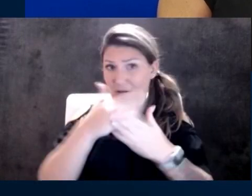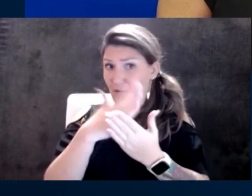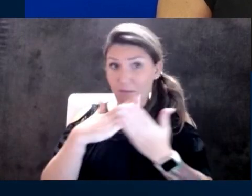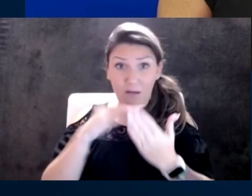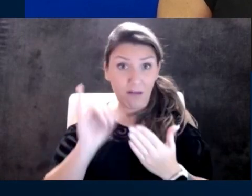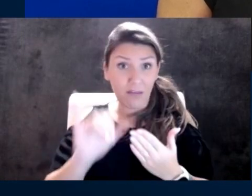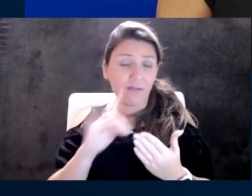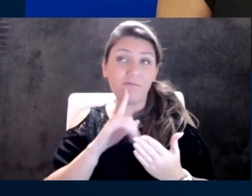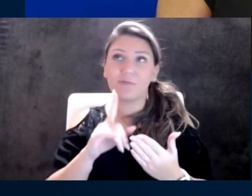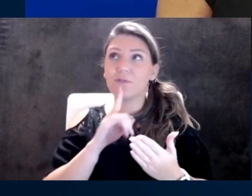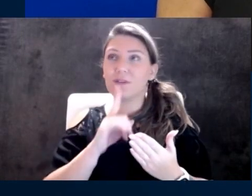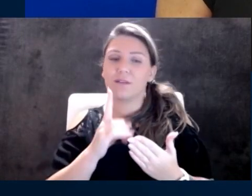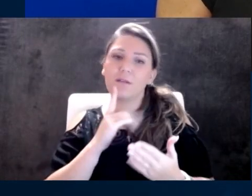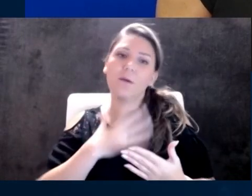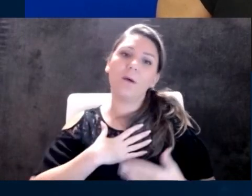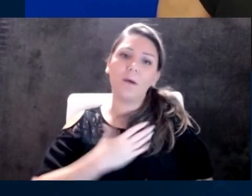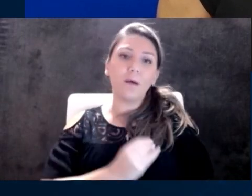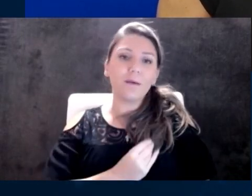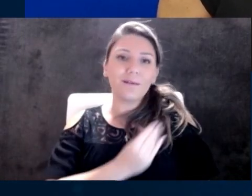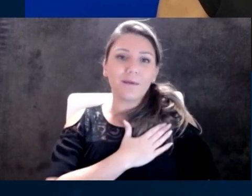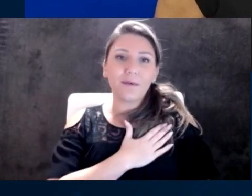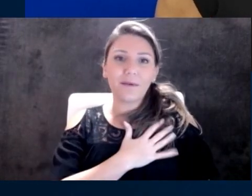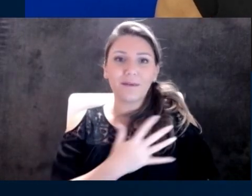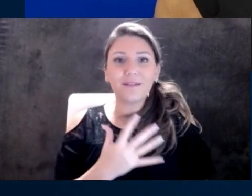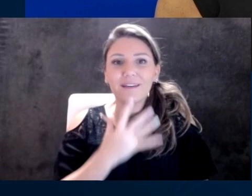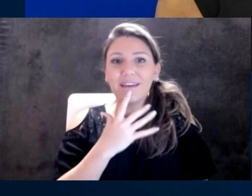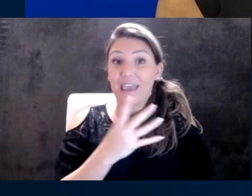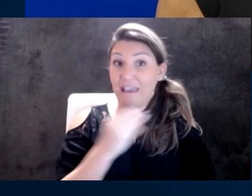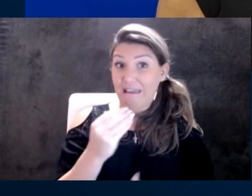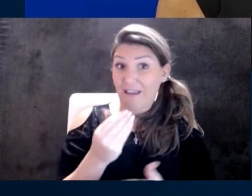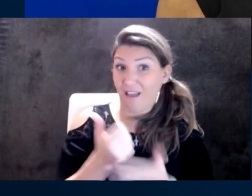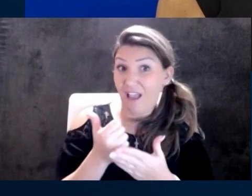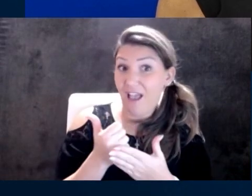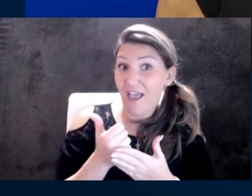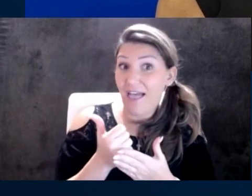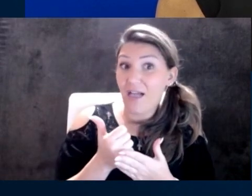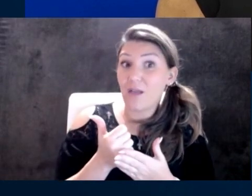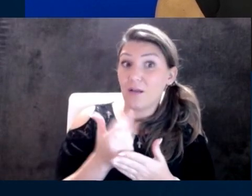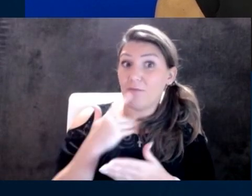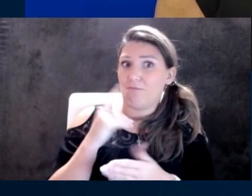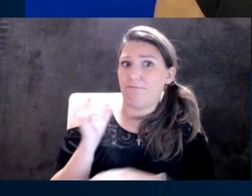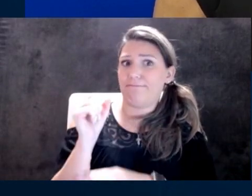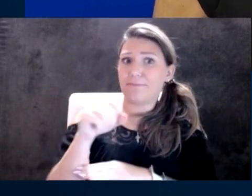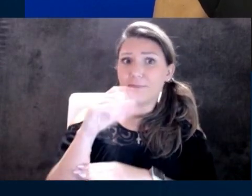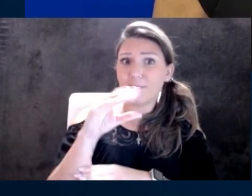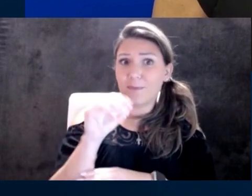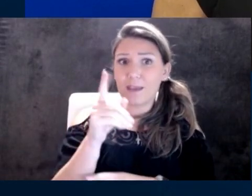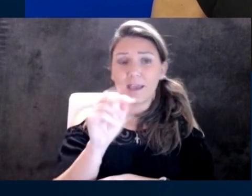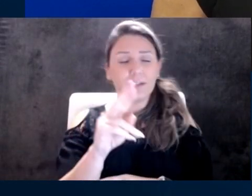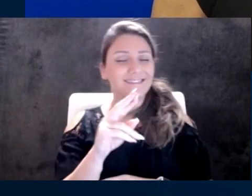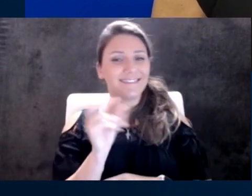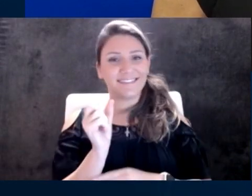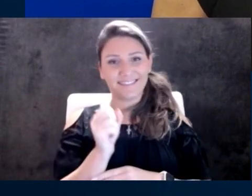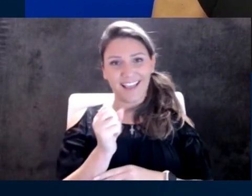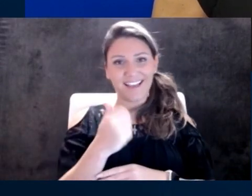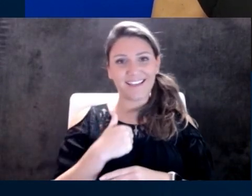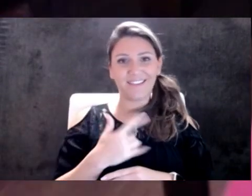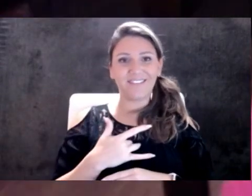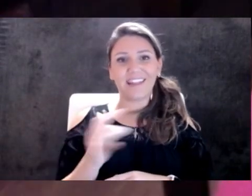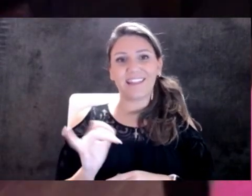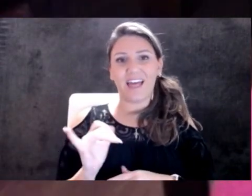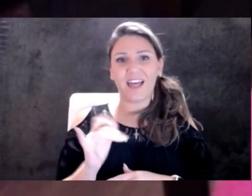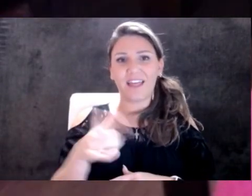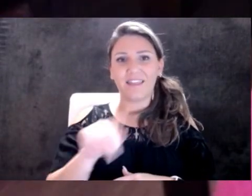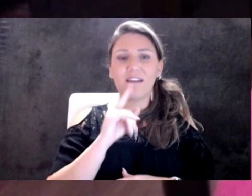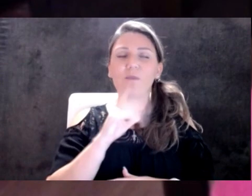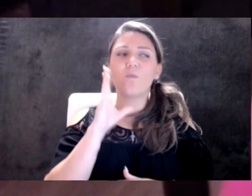very rewarding and help you get through the cancer. Yes, definitely. Because I feel like they're going to